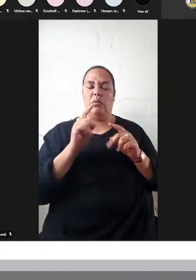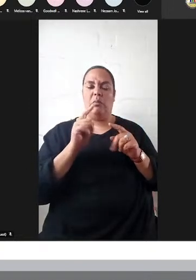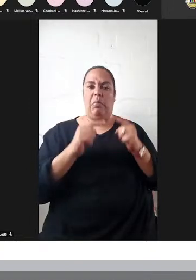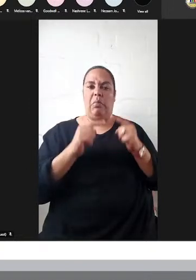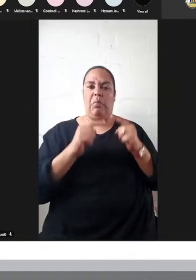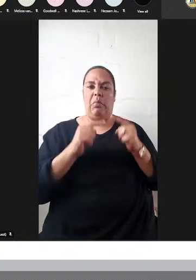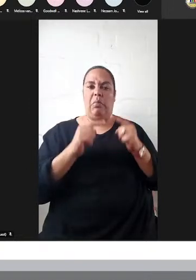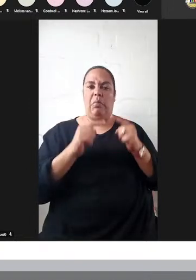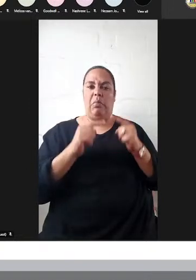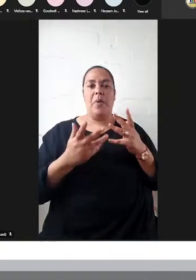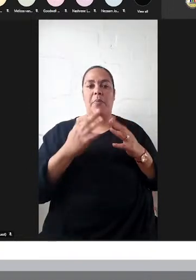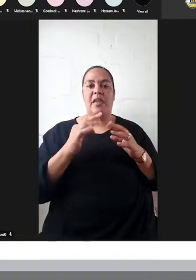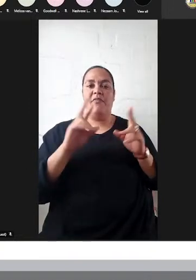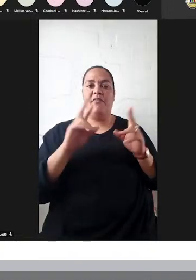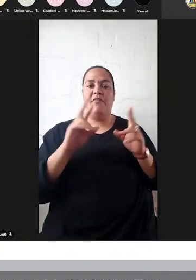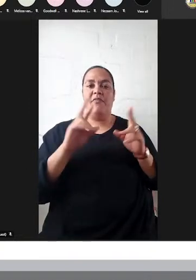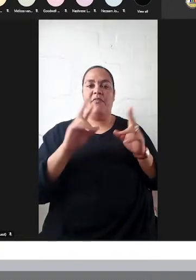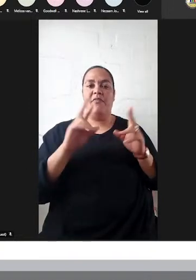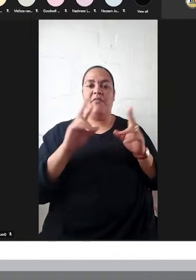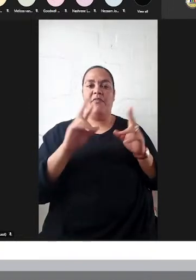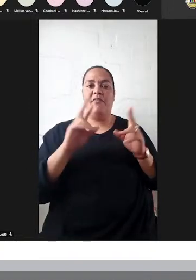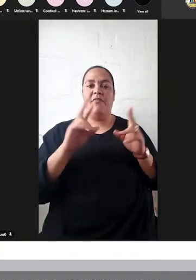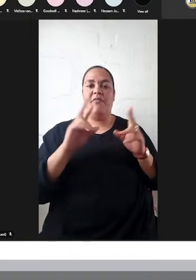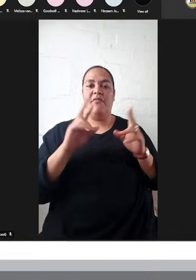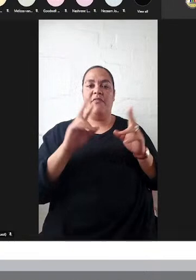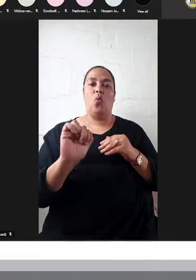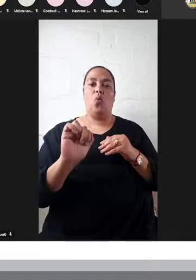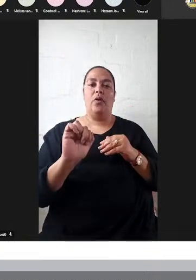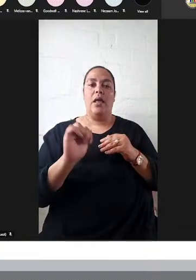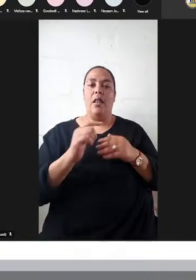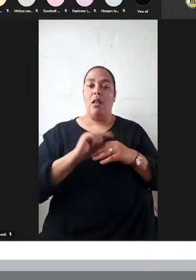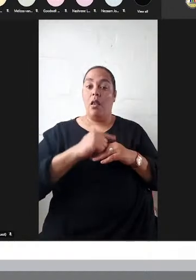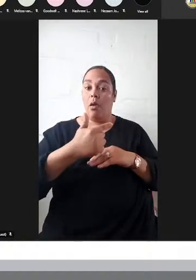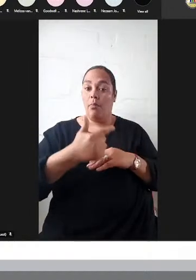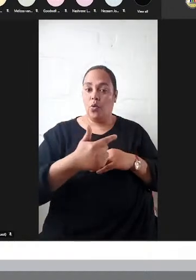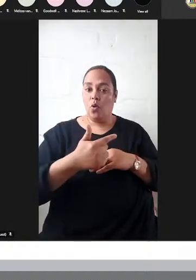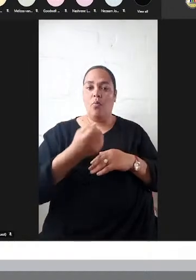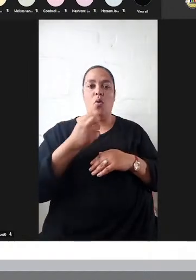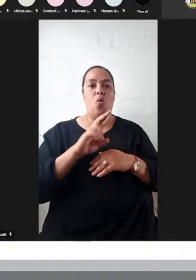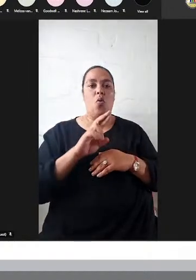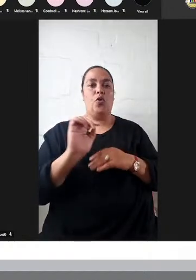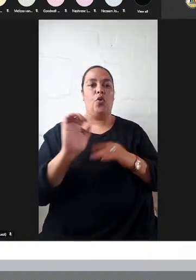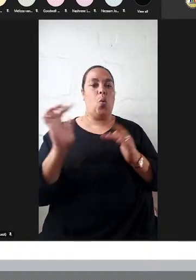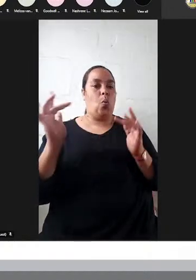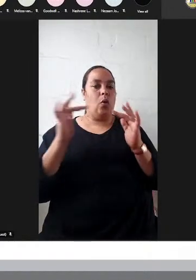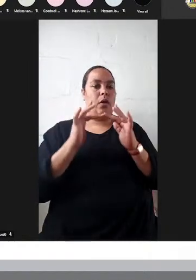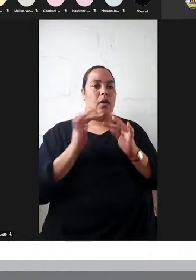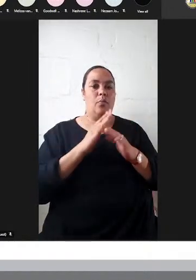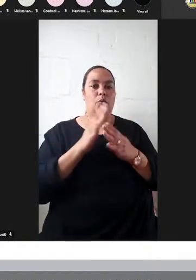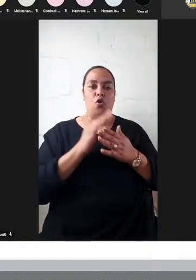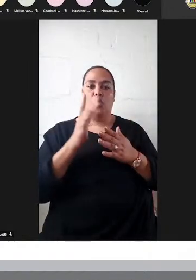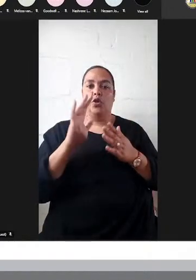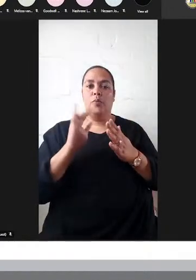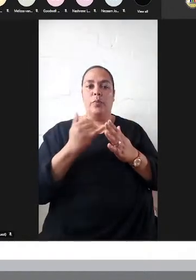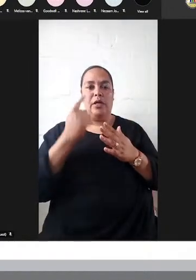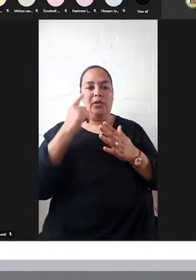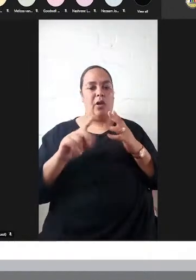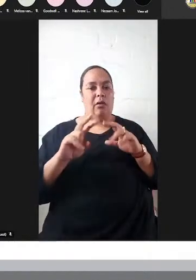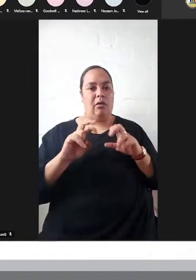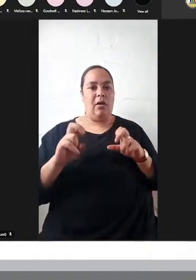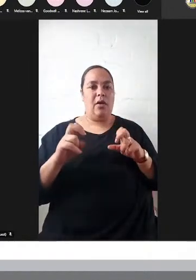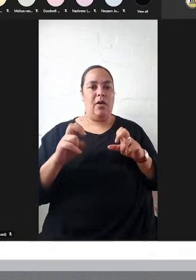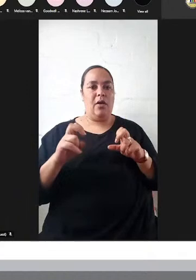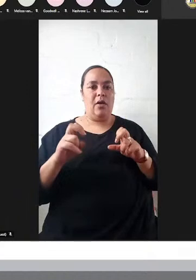an issue with your laptop or with your connection. If you could possibly just look into that so we can hear you crystal